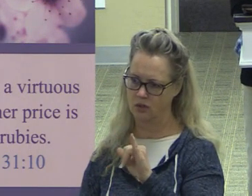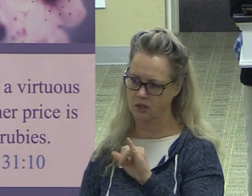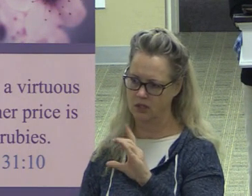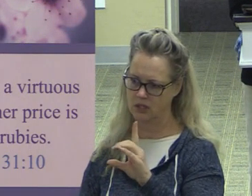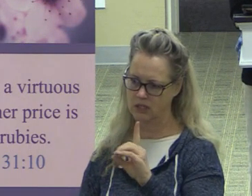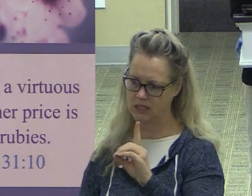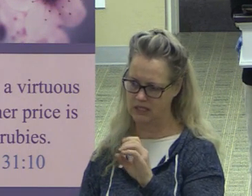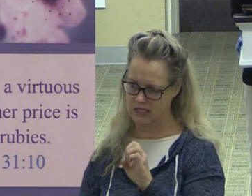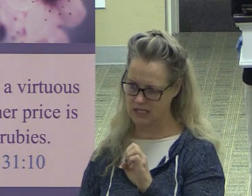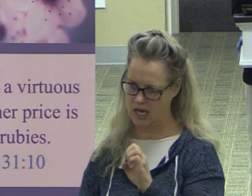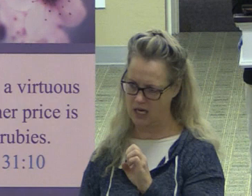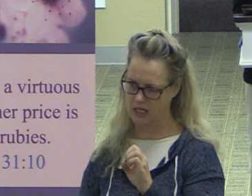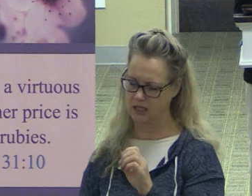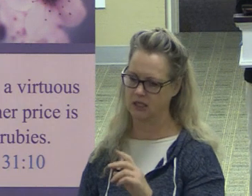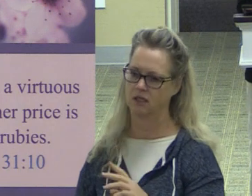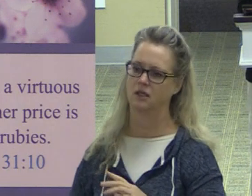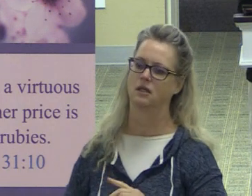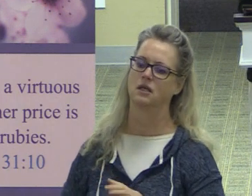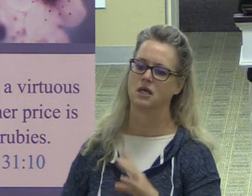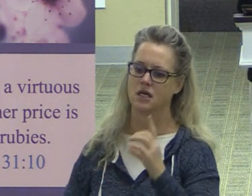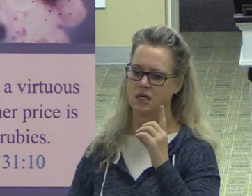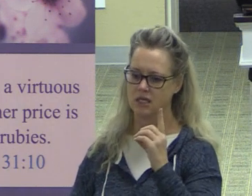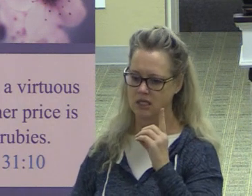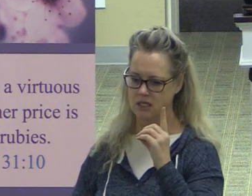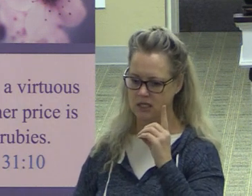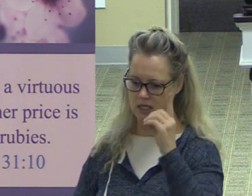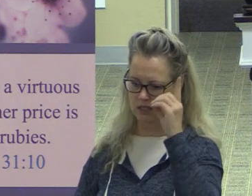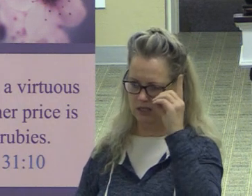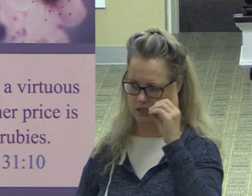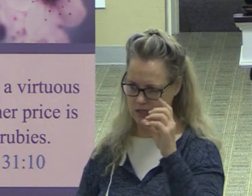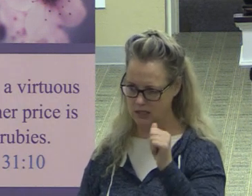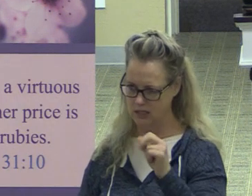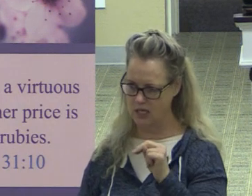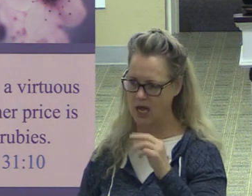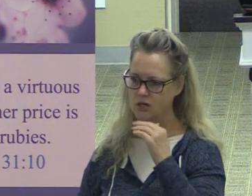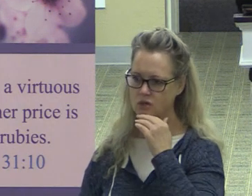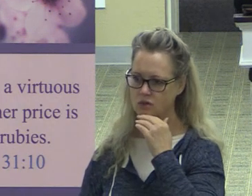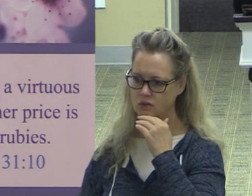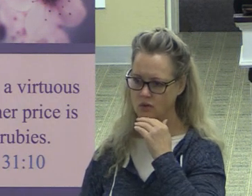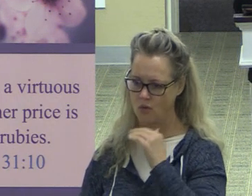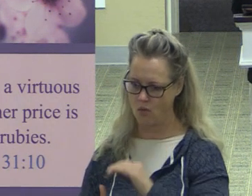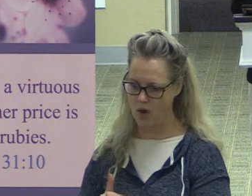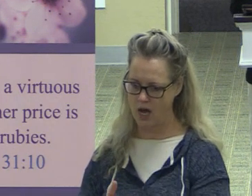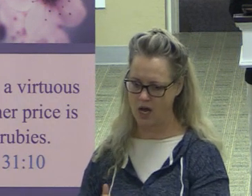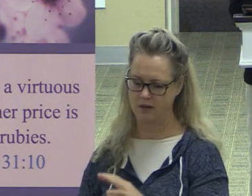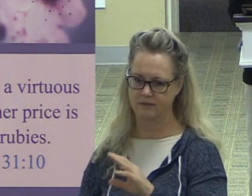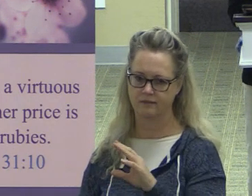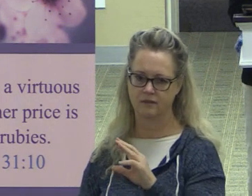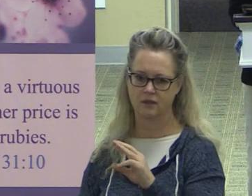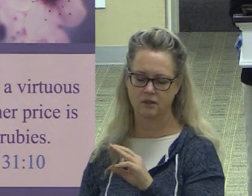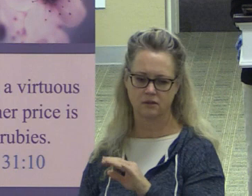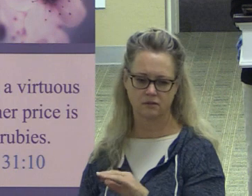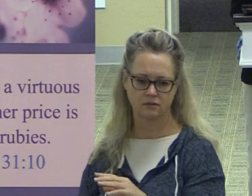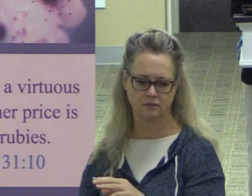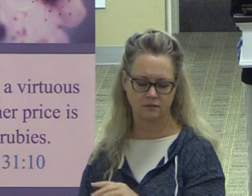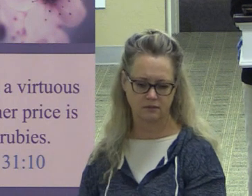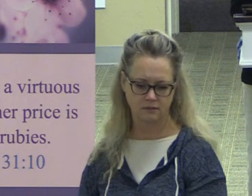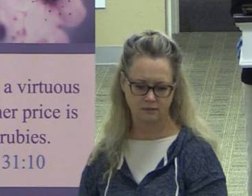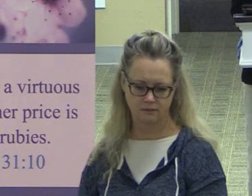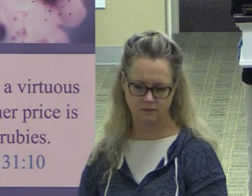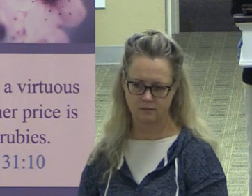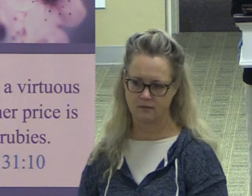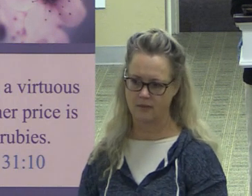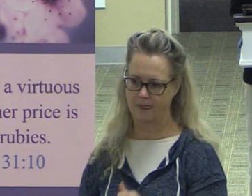Heidi, Daniel's first wife, committed suicide. And my brother has